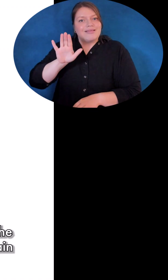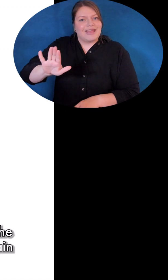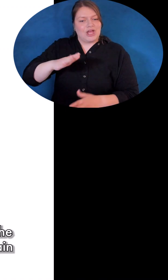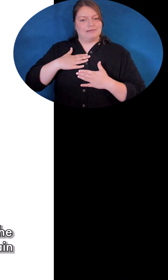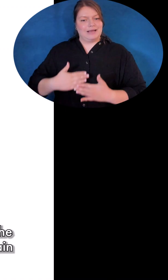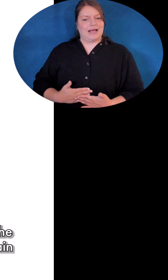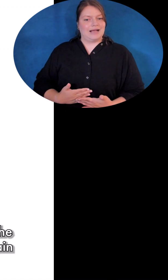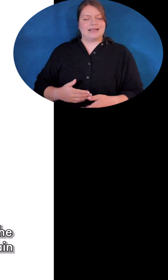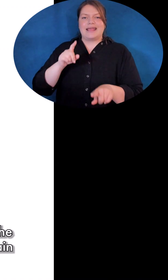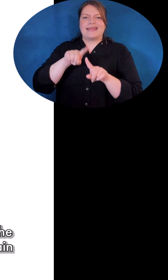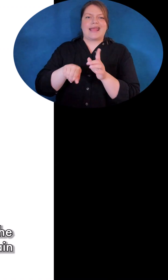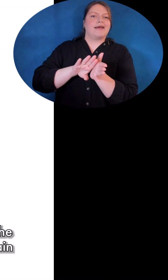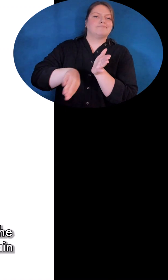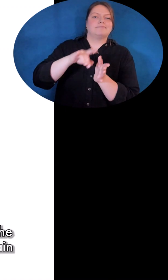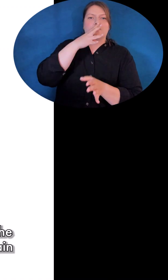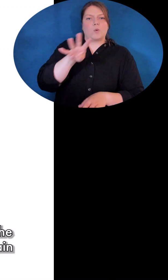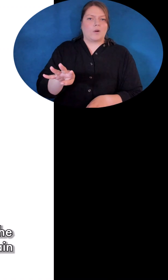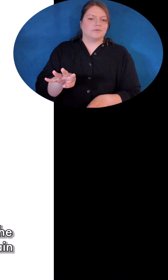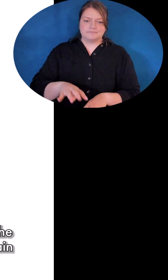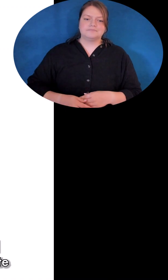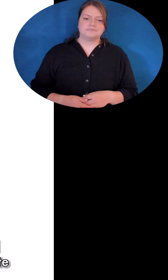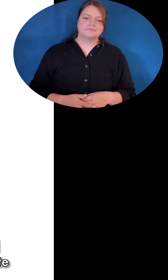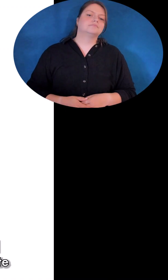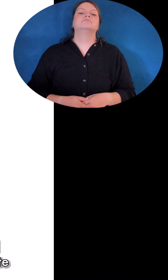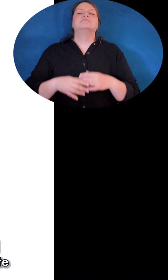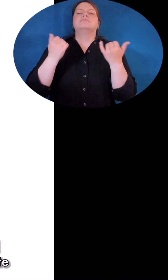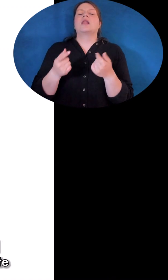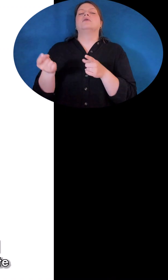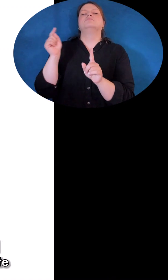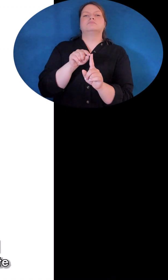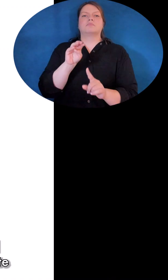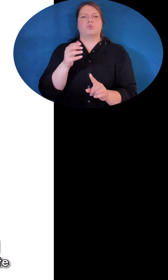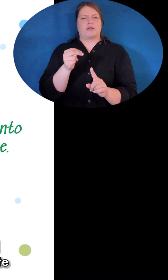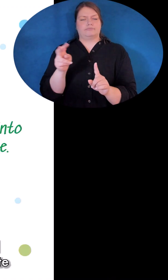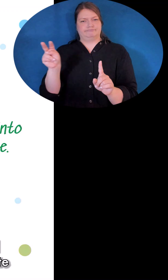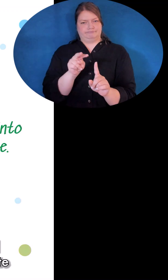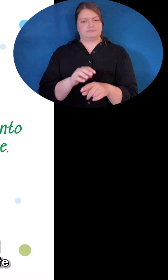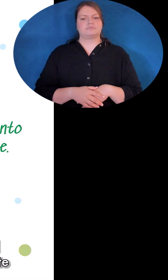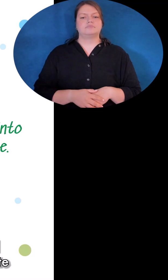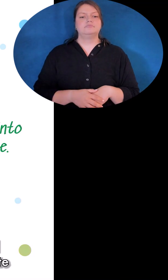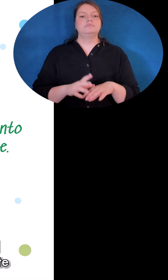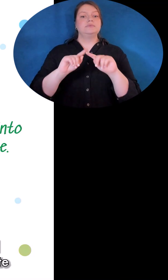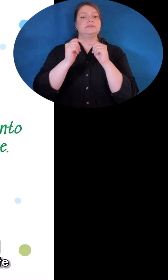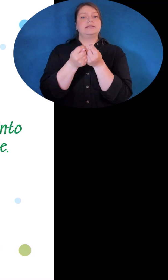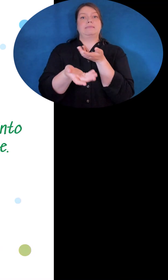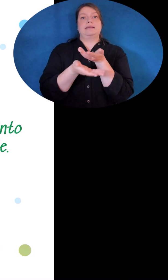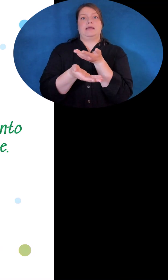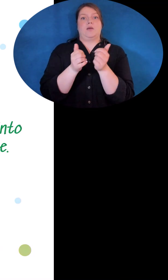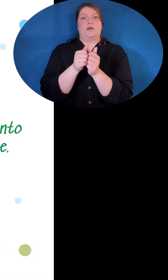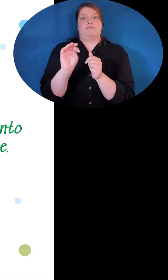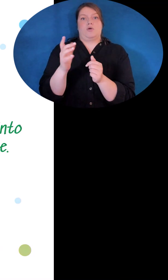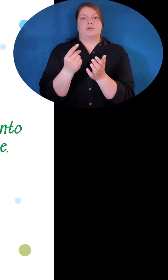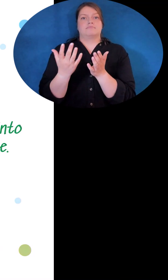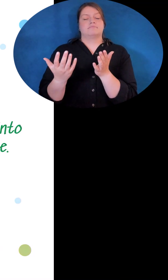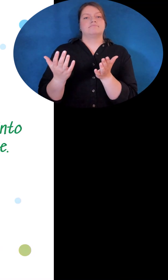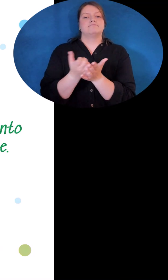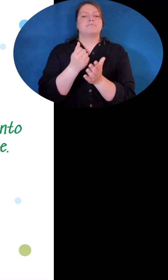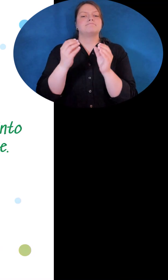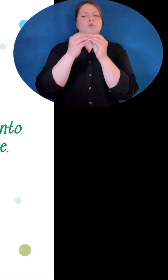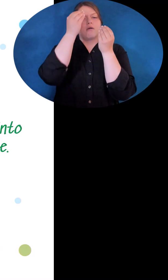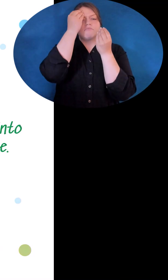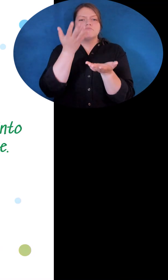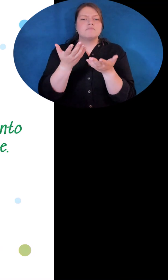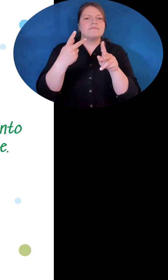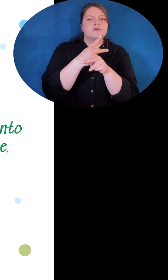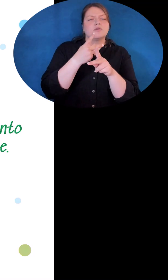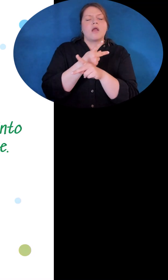Morgan. When the team engaged with Morgan to gain information and learn Morgan's wants and needs, they were able to integrate Morgan's perspective into the supports